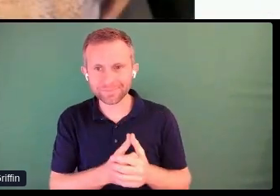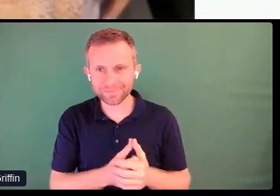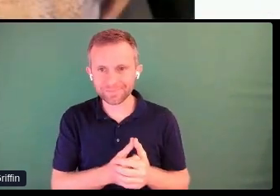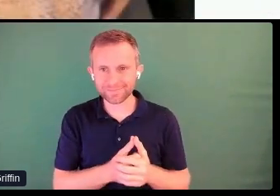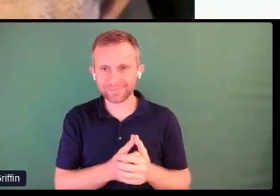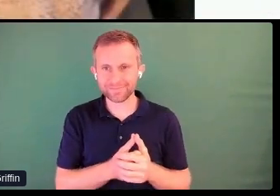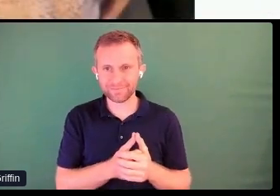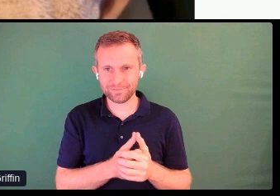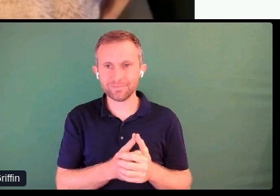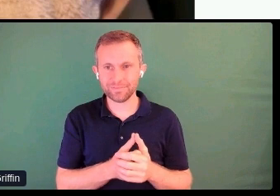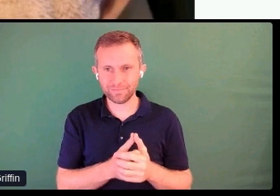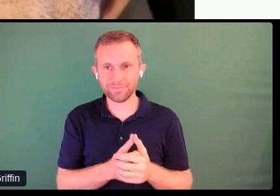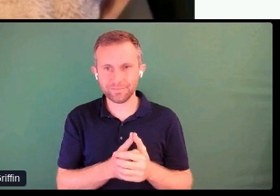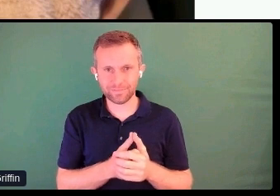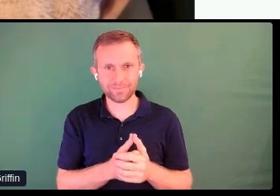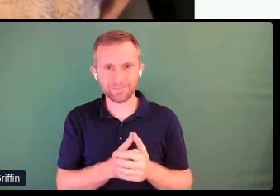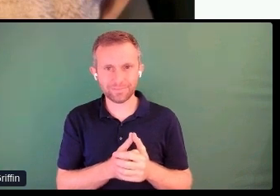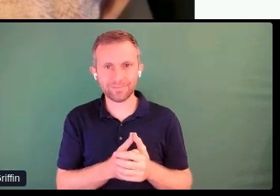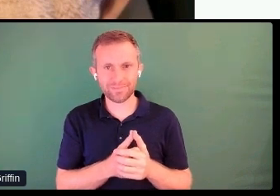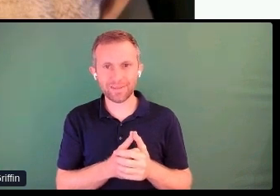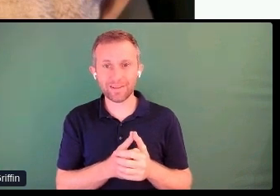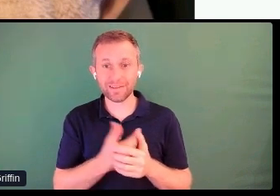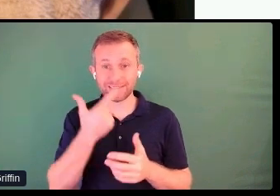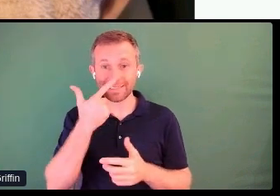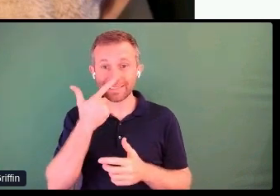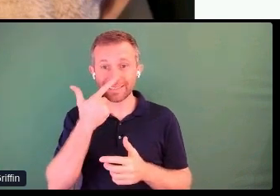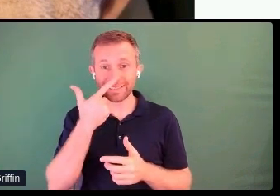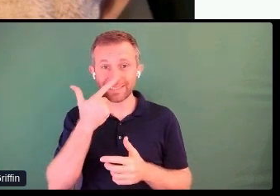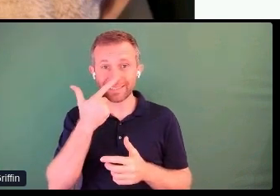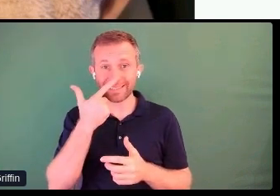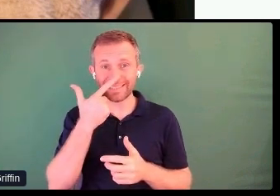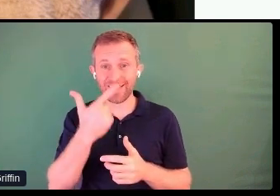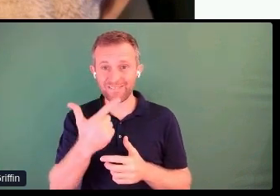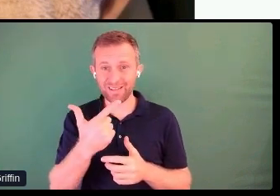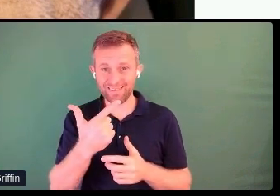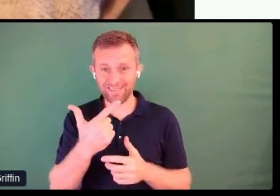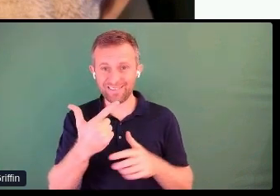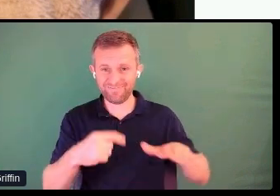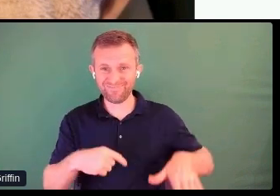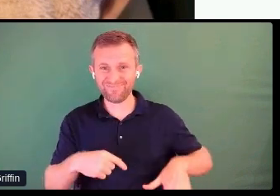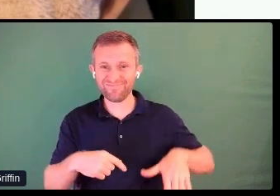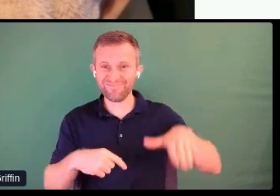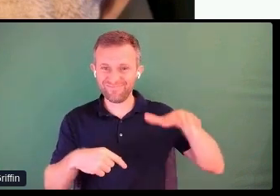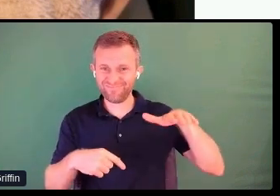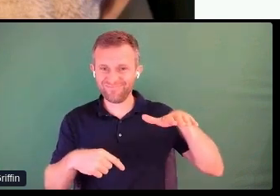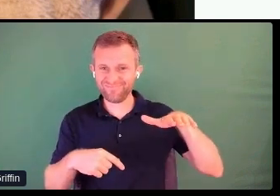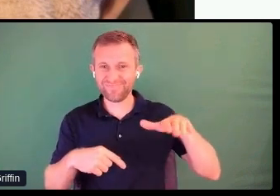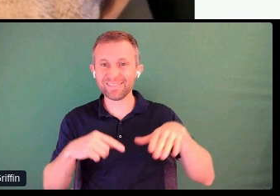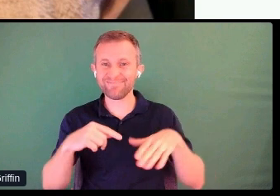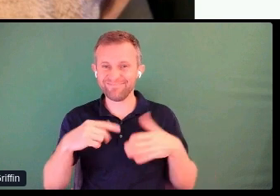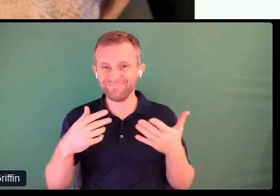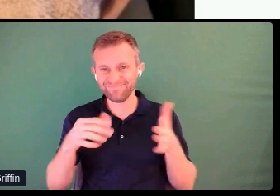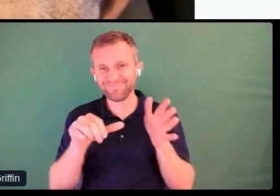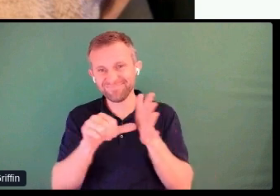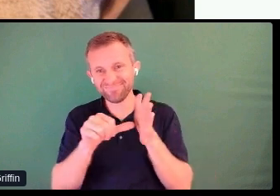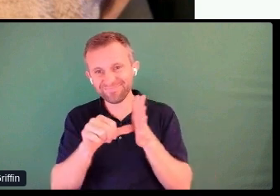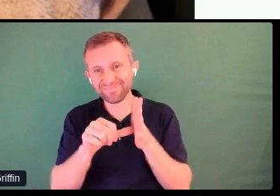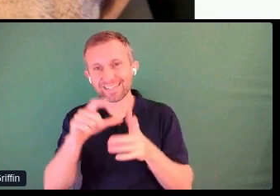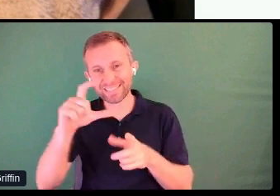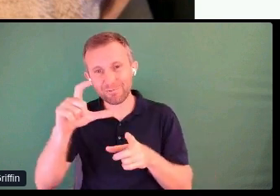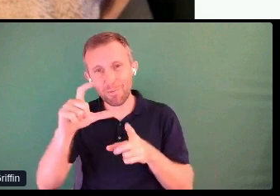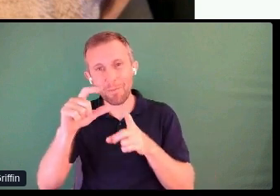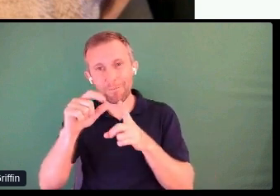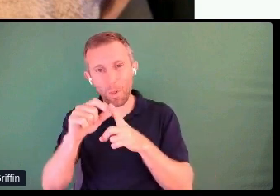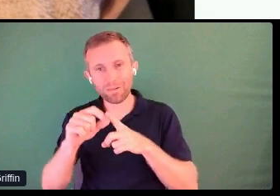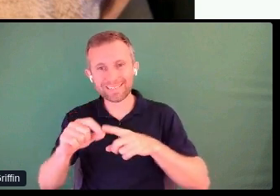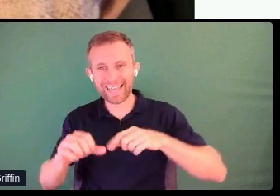My youngest daughter, Yara, is 7 years old, and she had a rough start in life, which left her with cerebral palsy, affecting her movement and